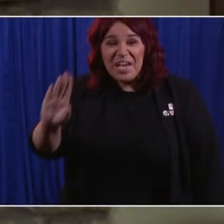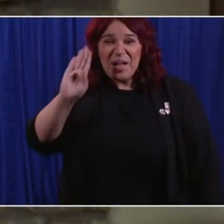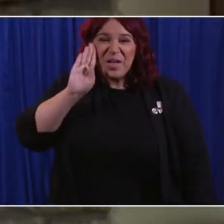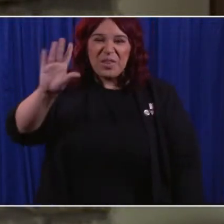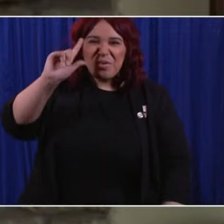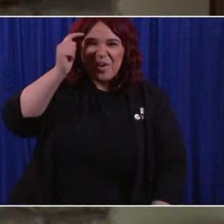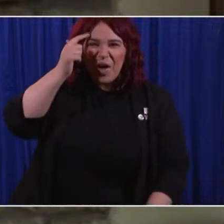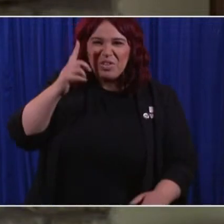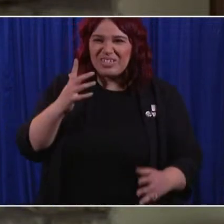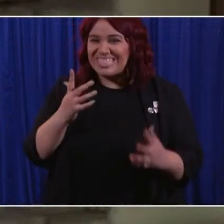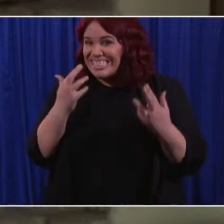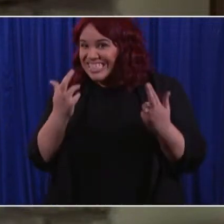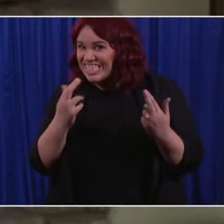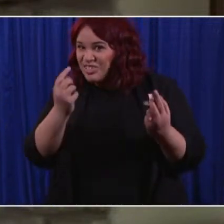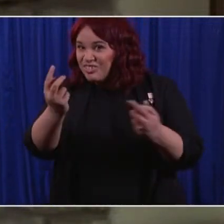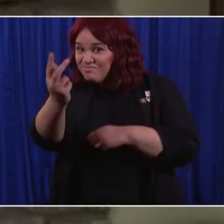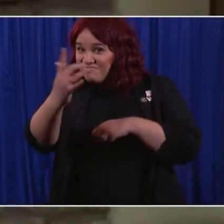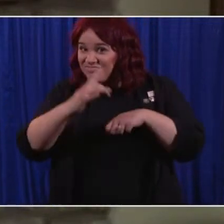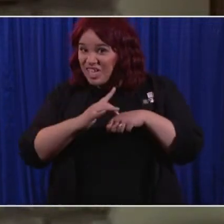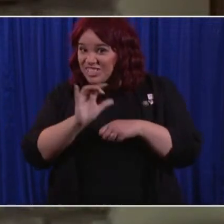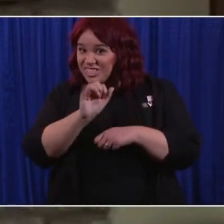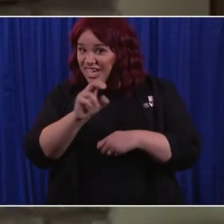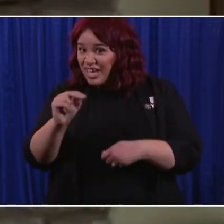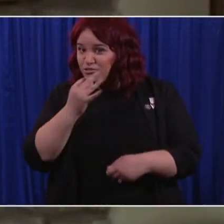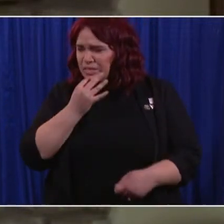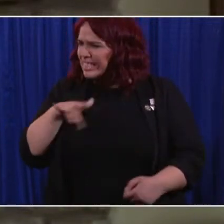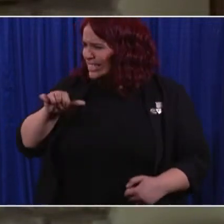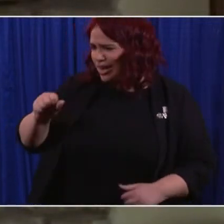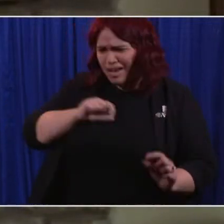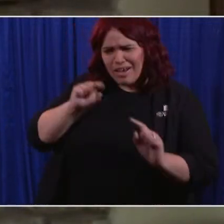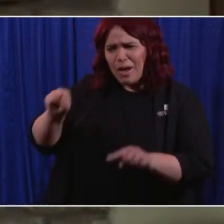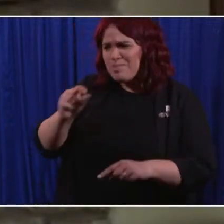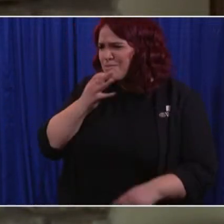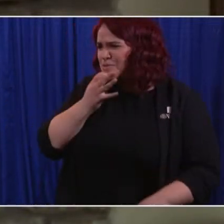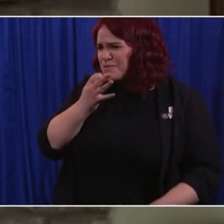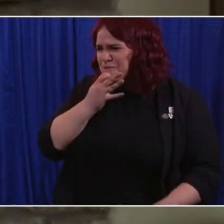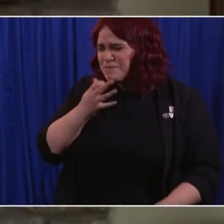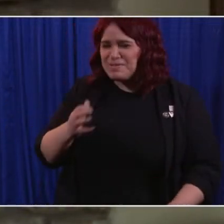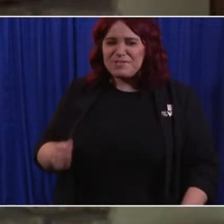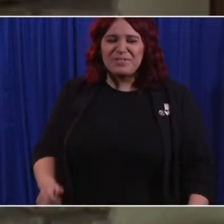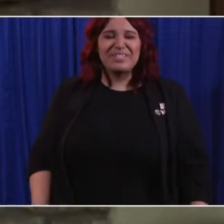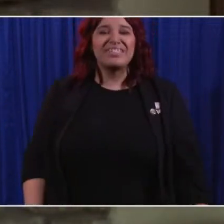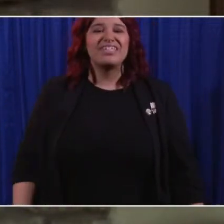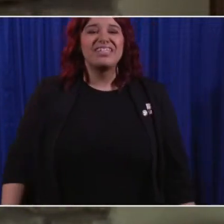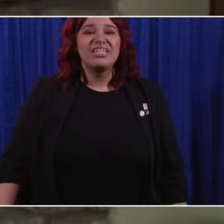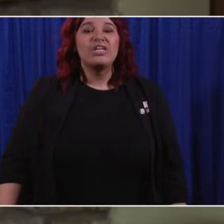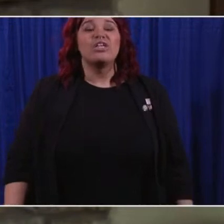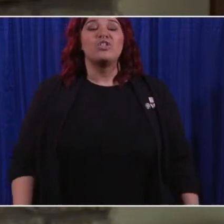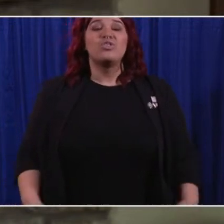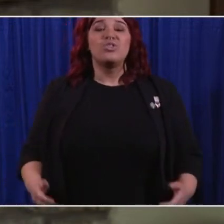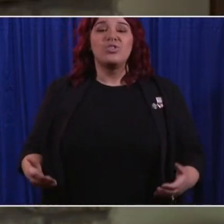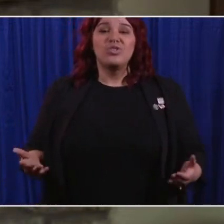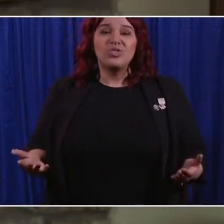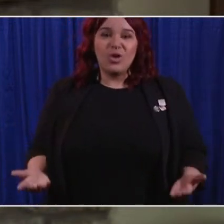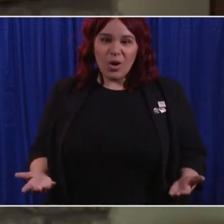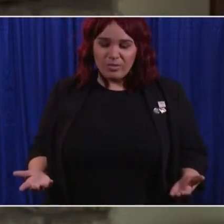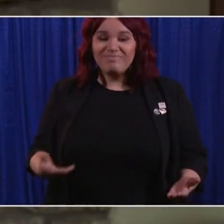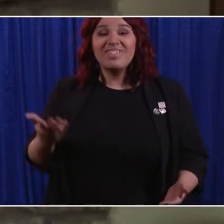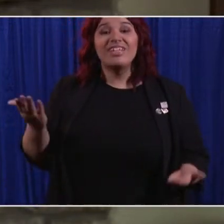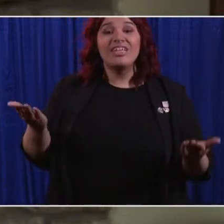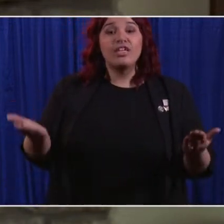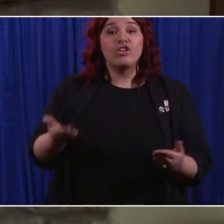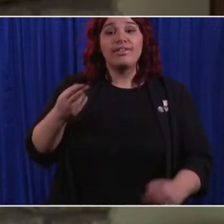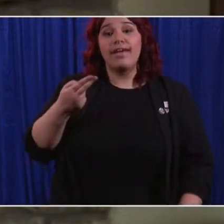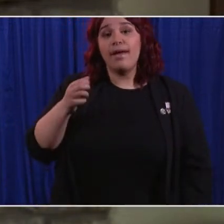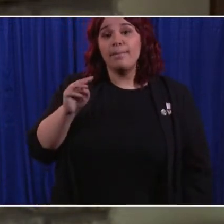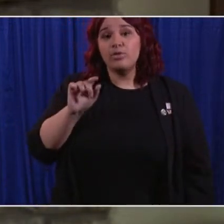sometime soon. Coming soon, John. Thank you. Raw data, Governor, down here in Hamilton County shows